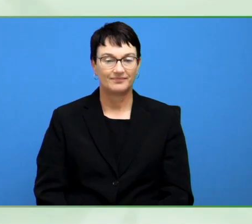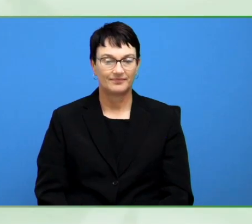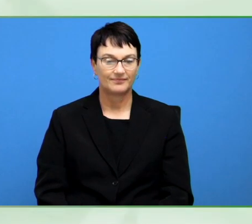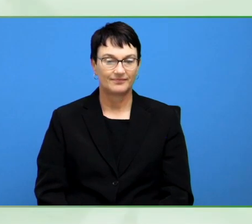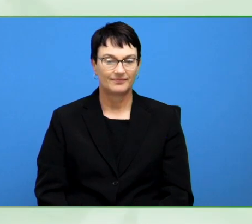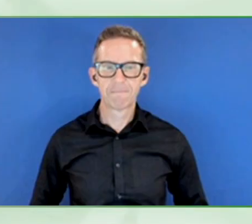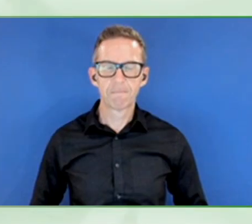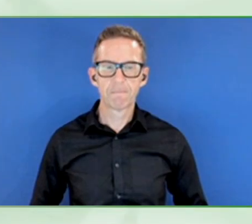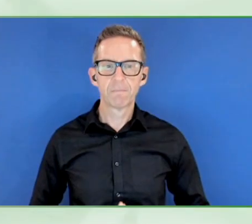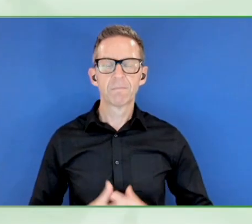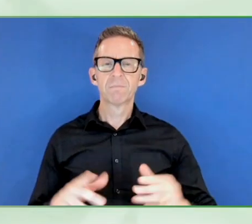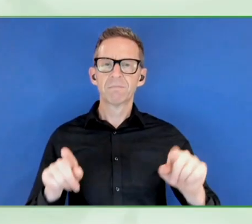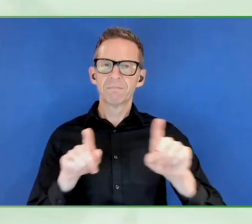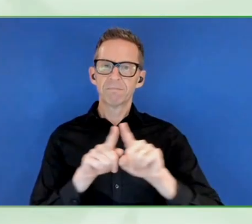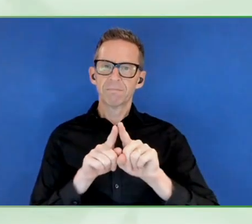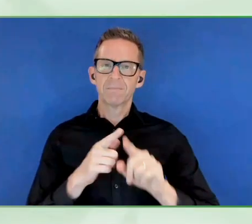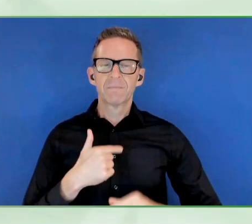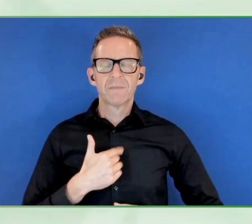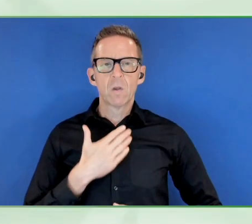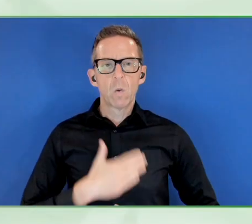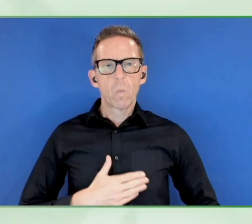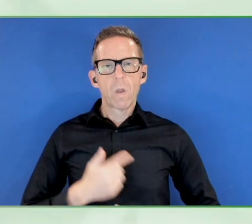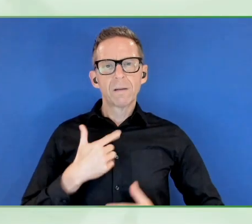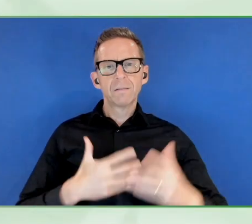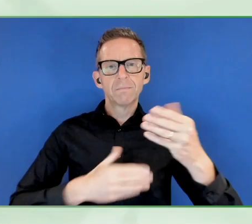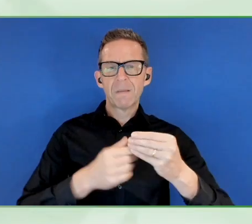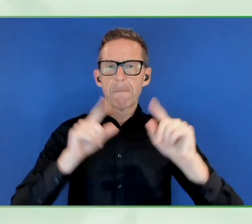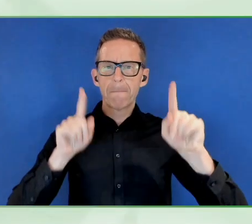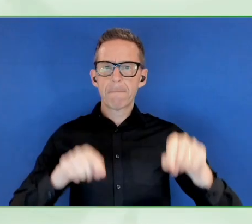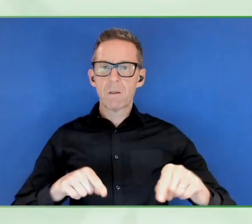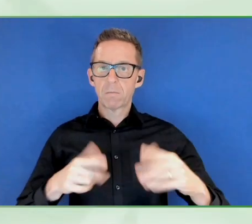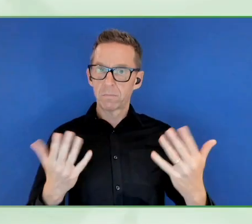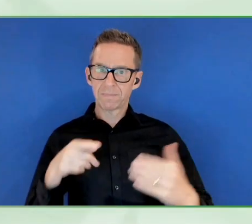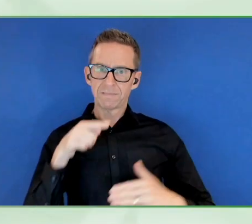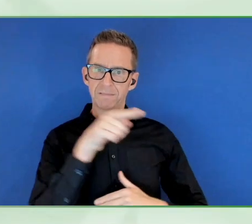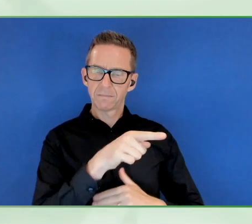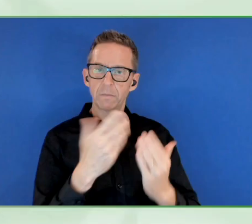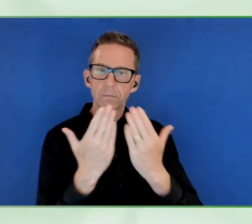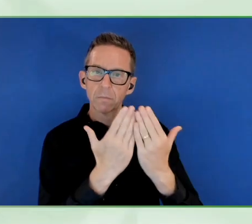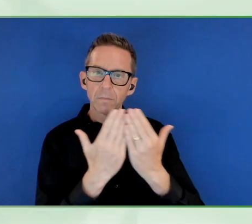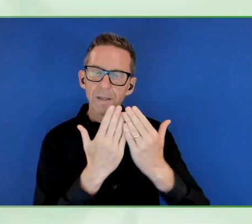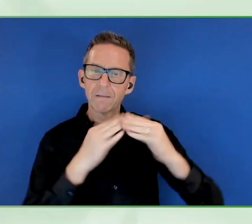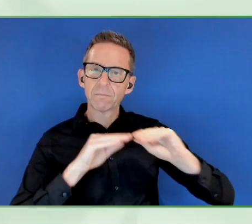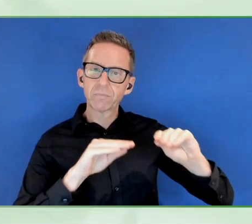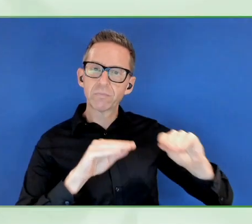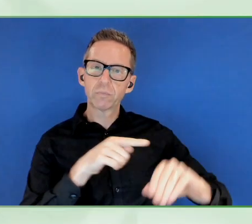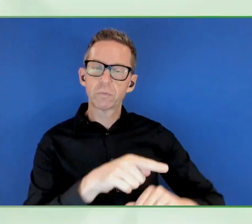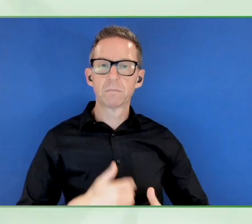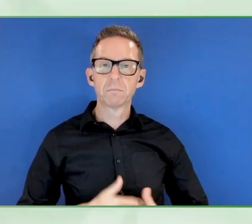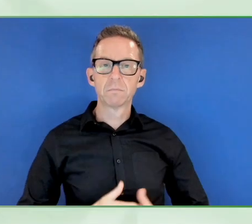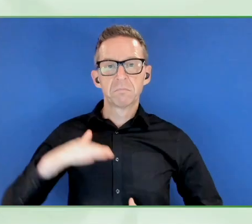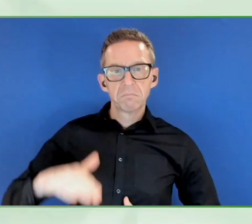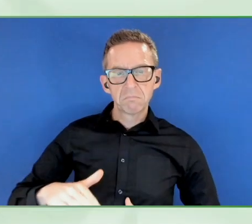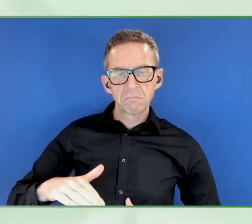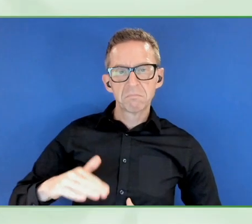should start at the educational institutions. I would say start at the kindergarten, but at least at the post-secondary, especially